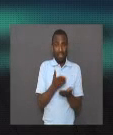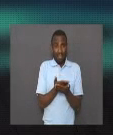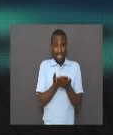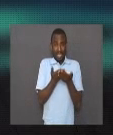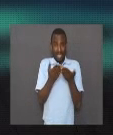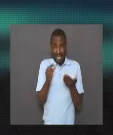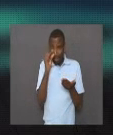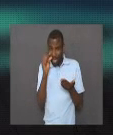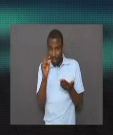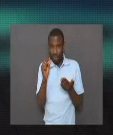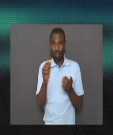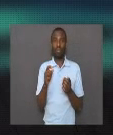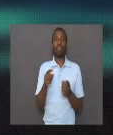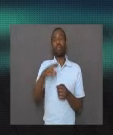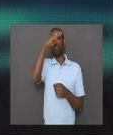fluid.